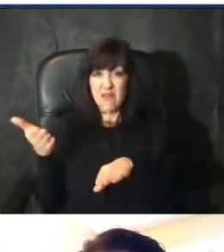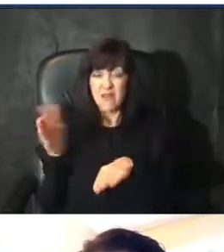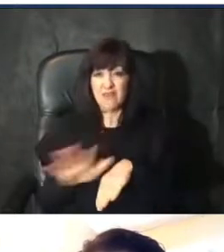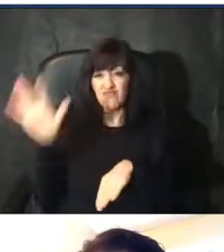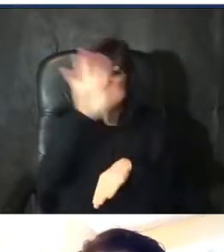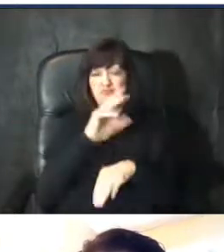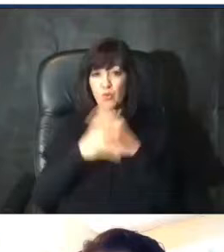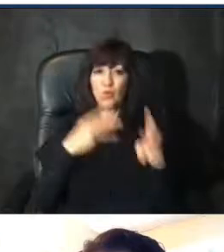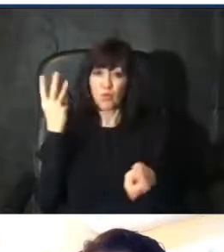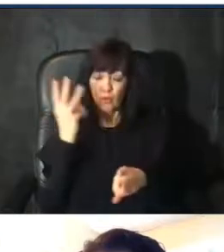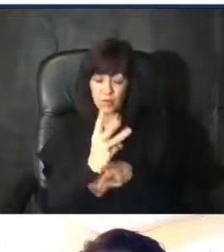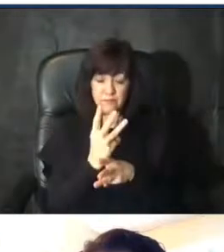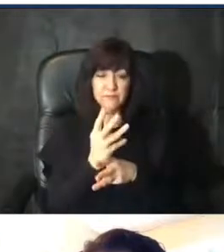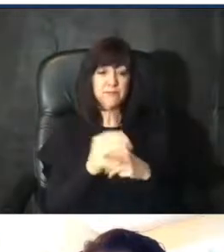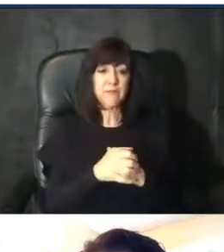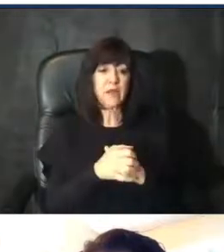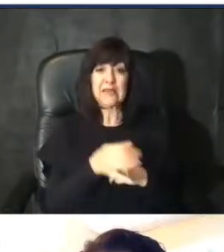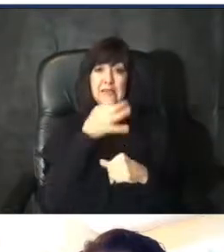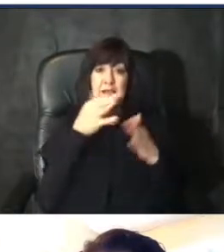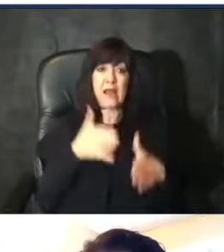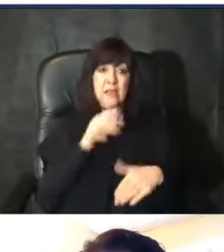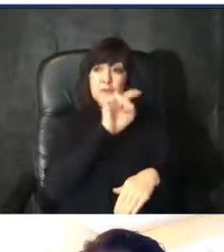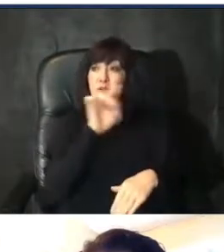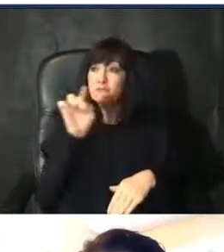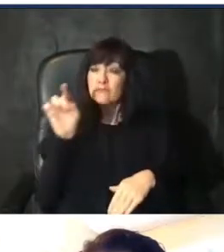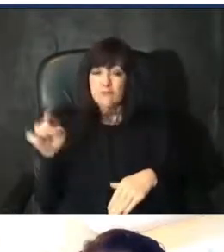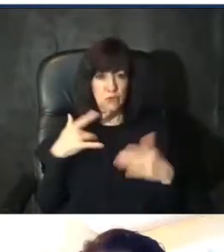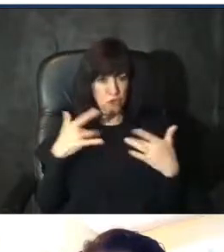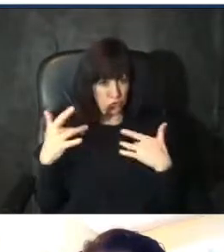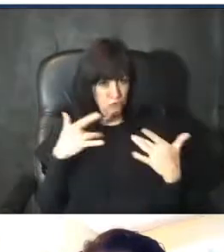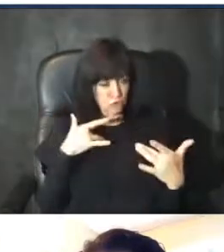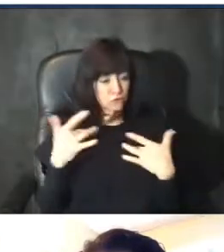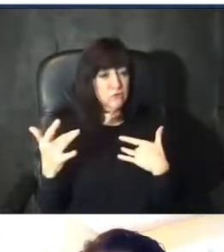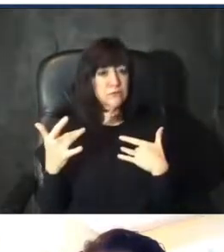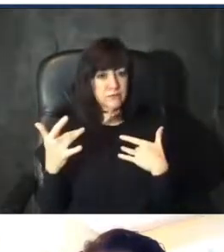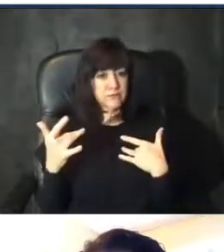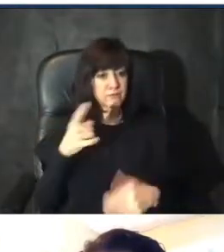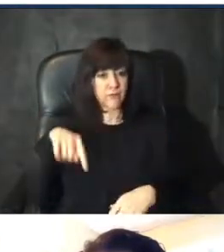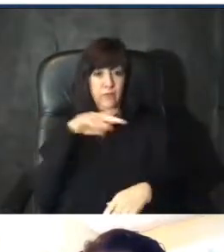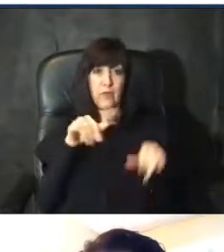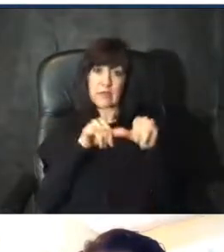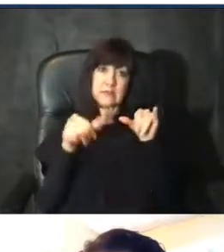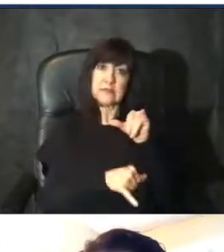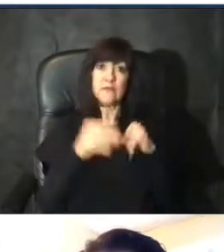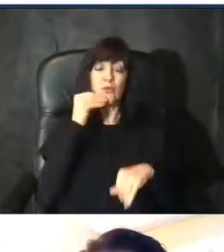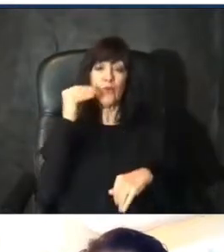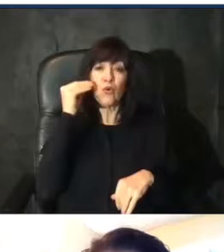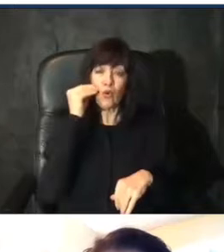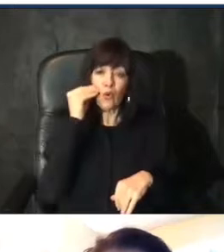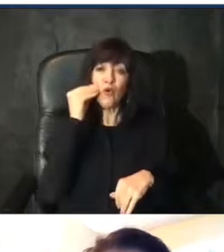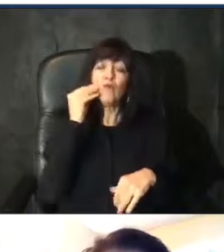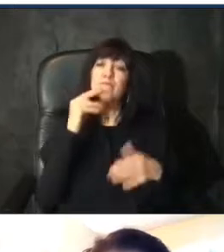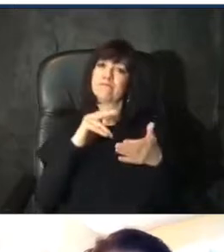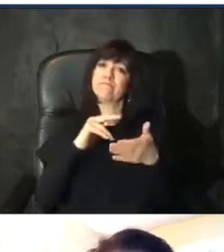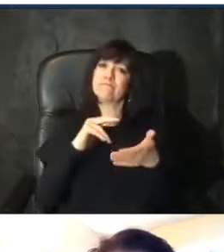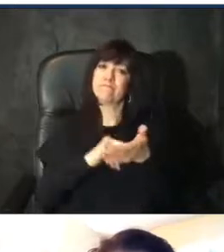Experts are very concerned in terms of COVID. We know obviously that we're all sheltering in place, and experts are talking a lot